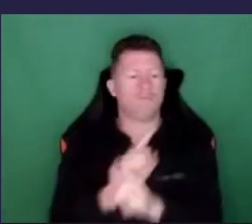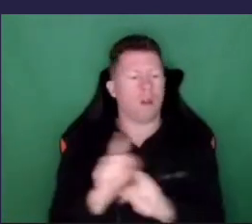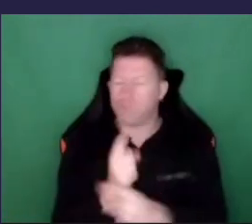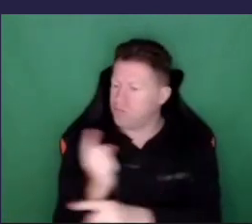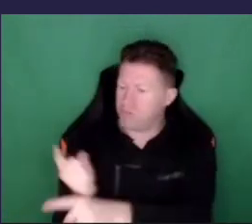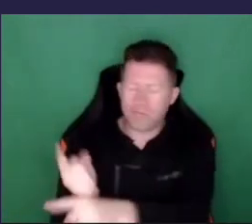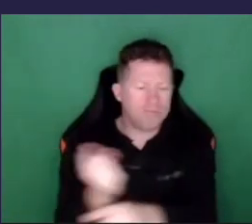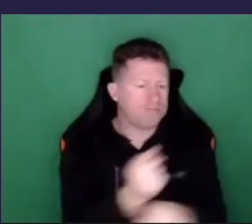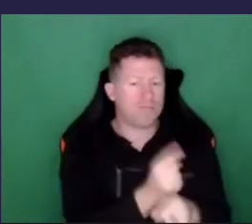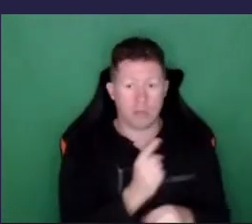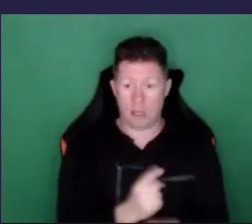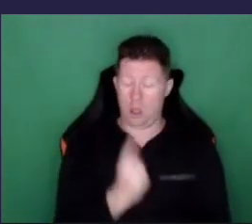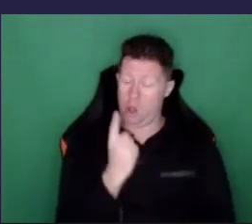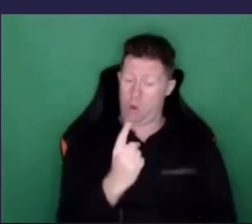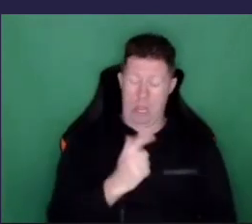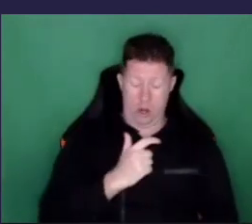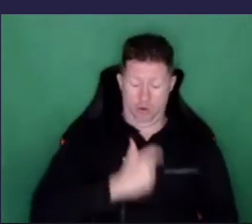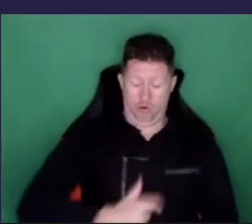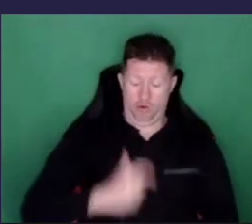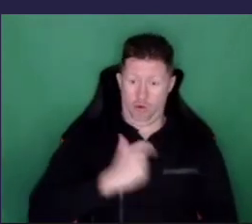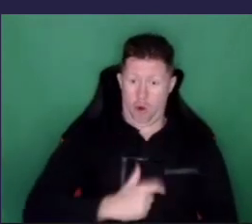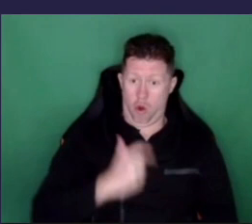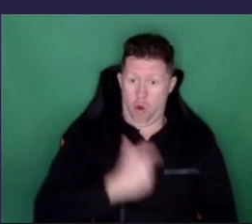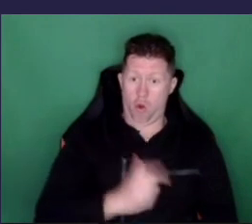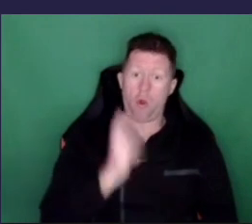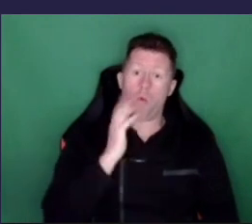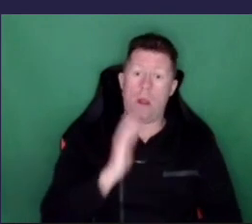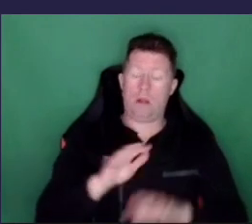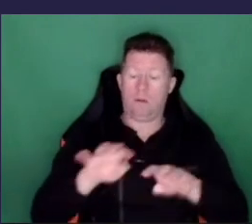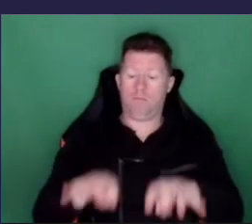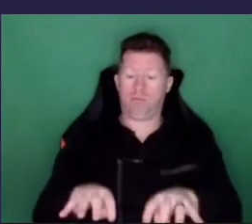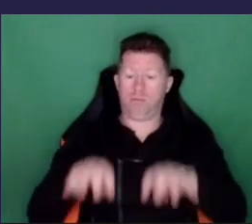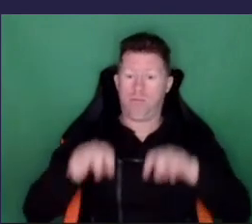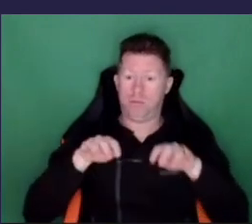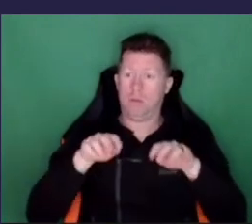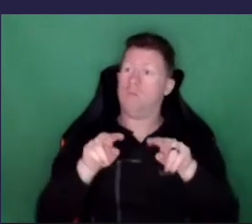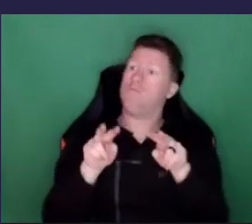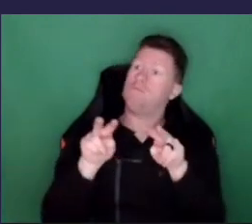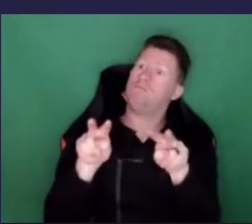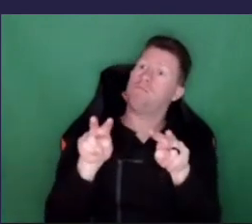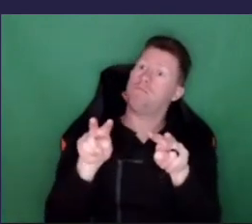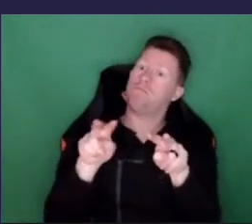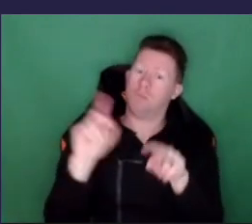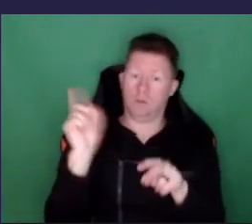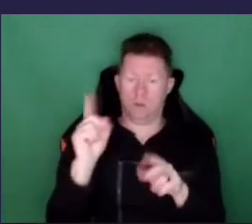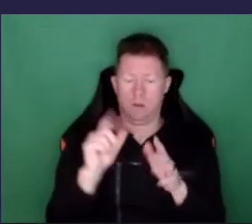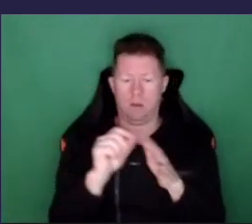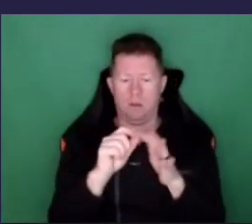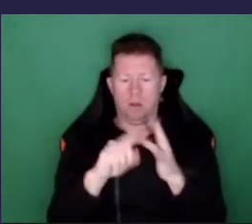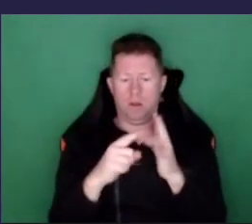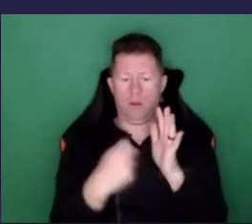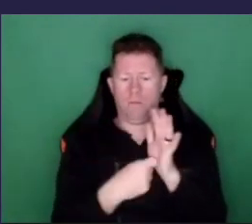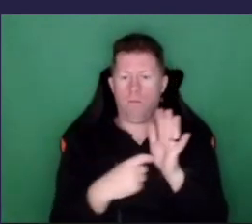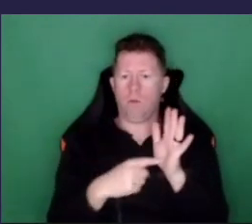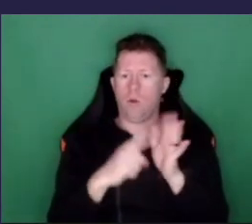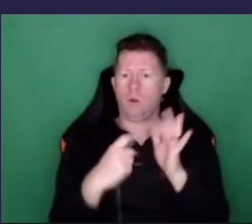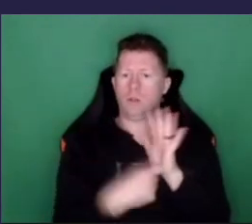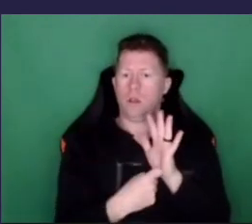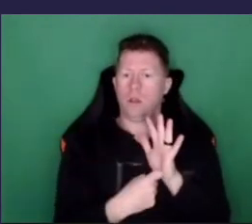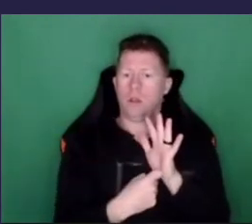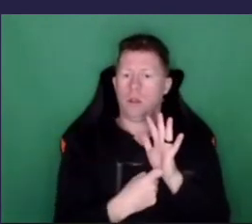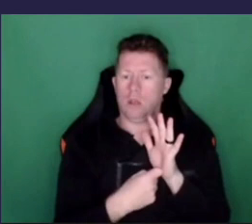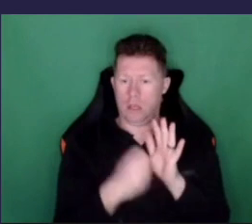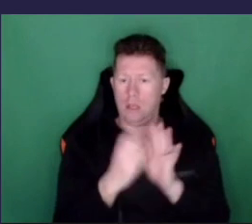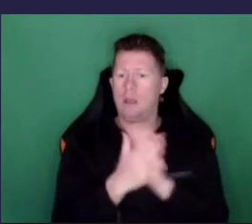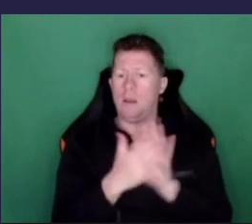roles he acquired when he was a congregant at this church was that of porter. So he was